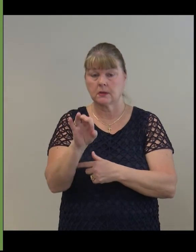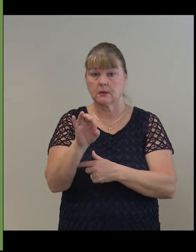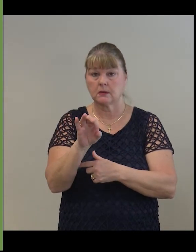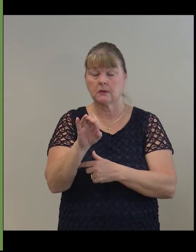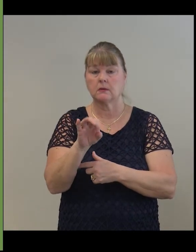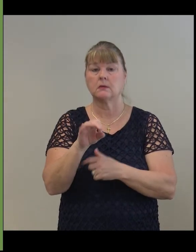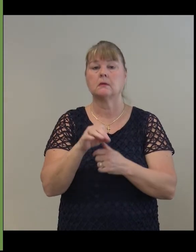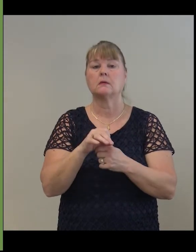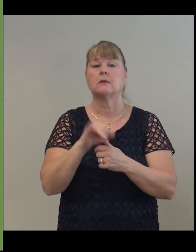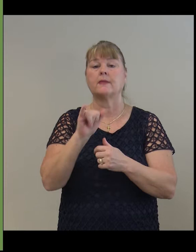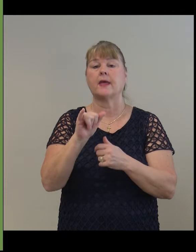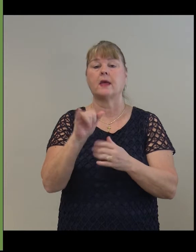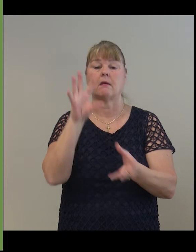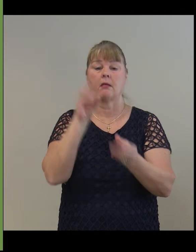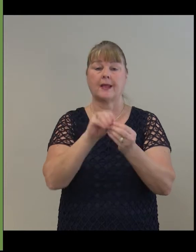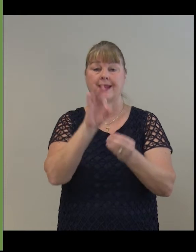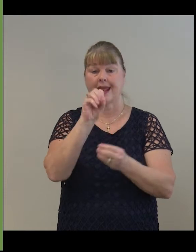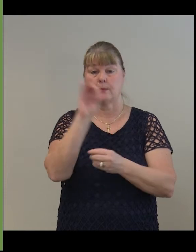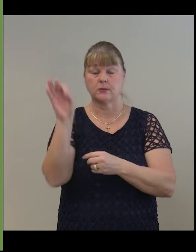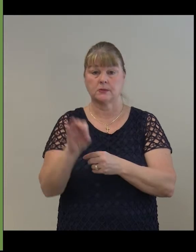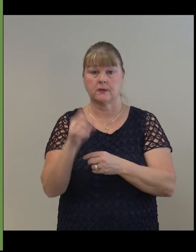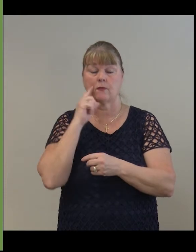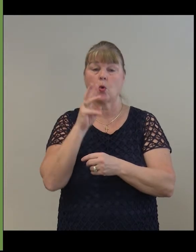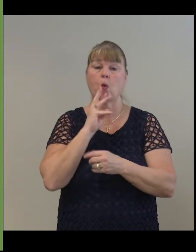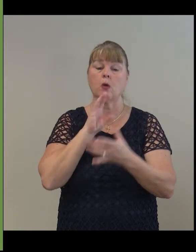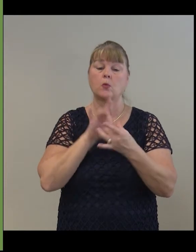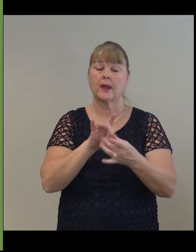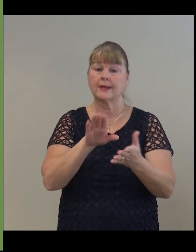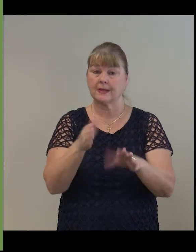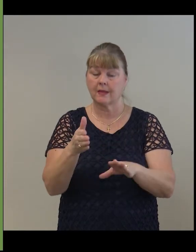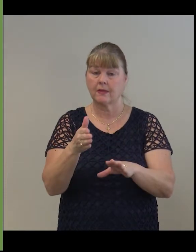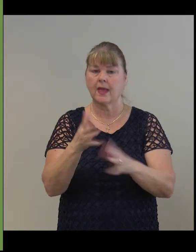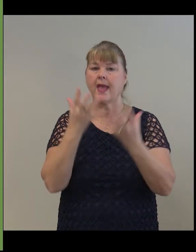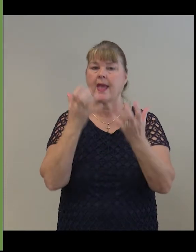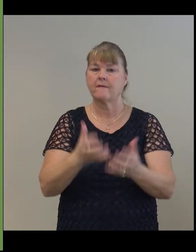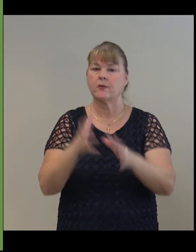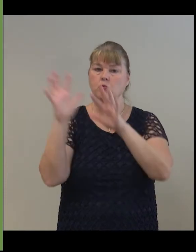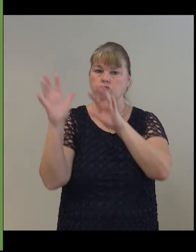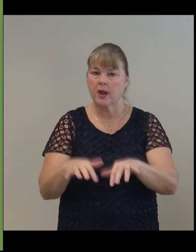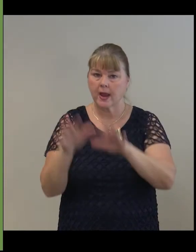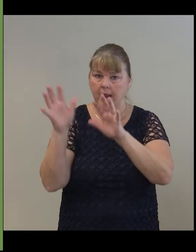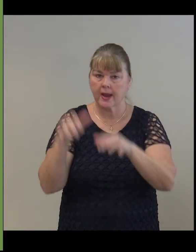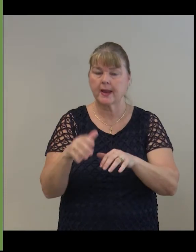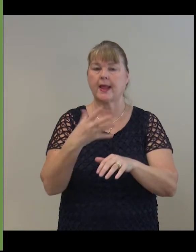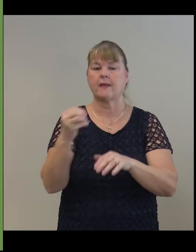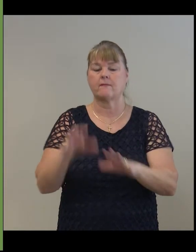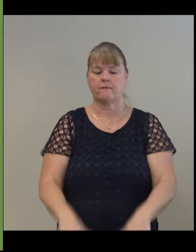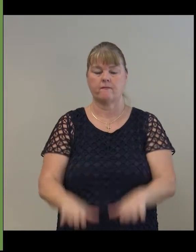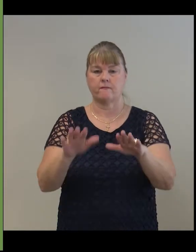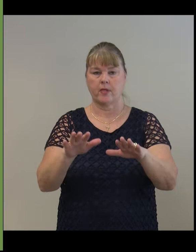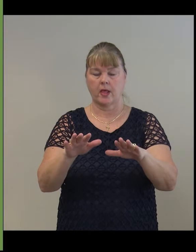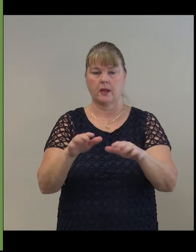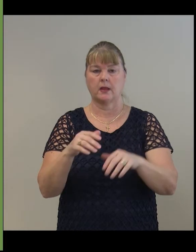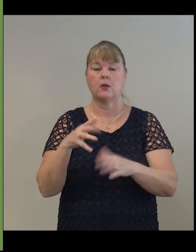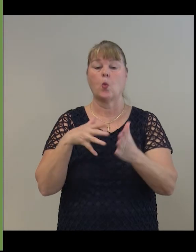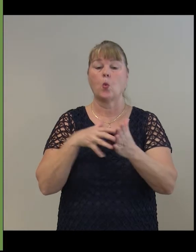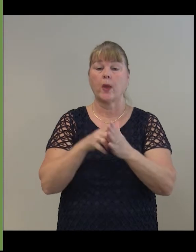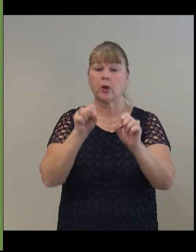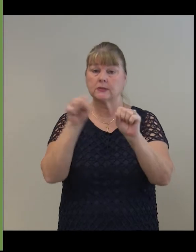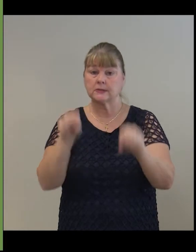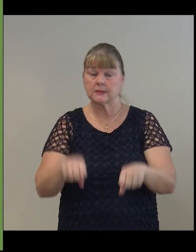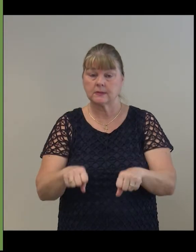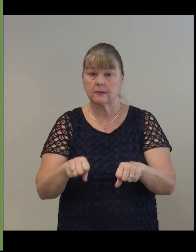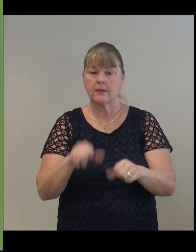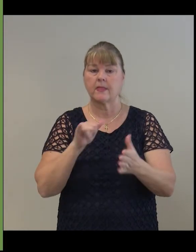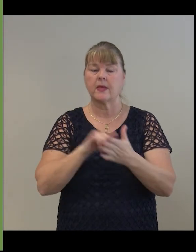is heavy rainfall and flooding. So weaker systems, that's going to be your tropical storms and your lower